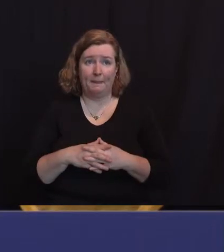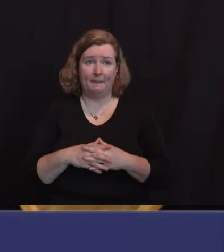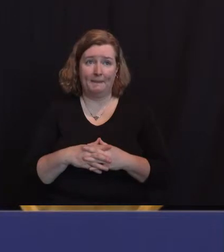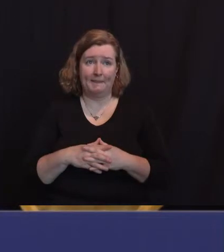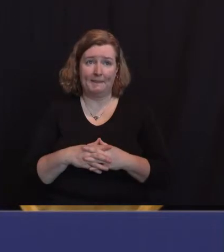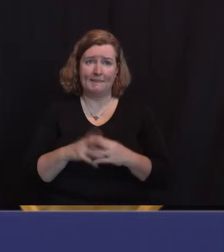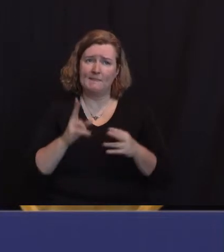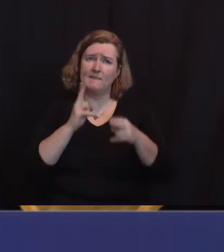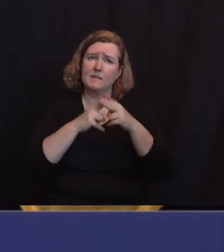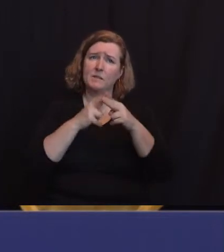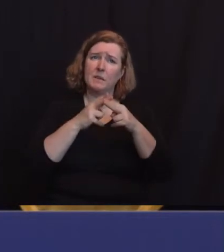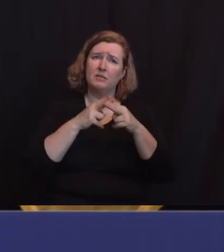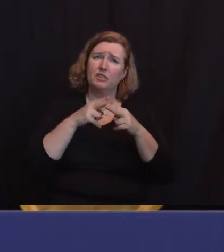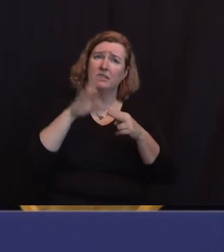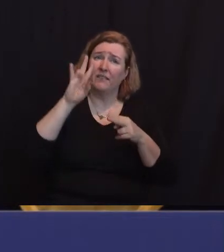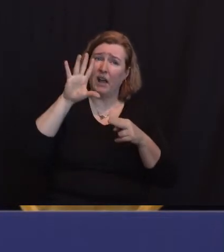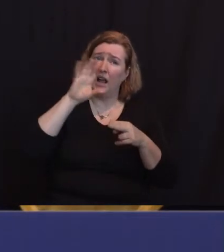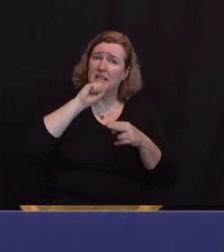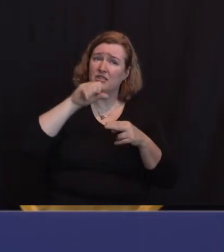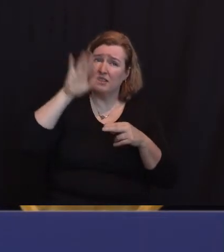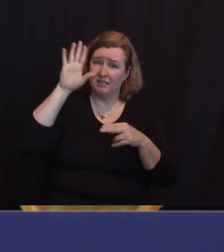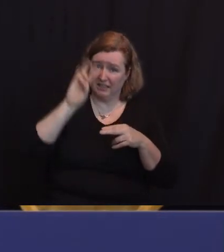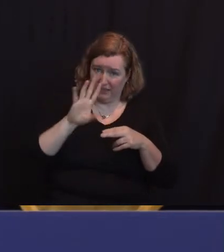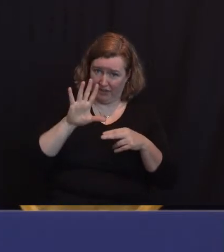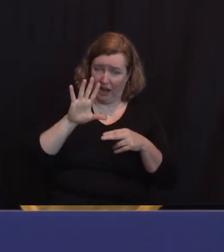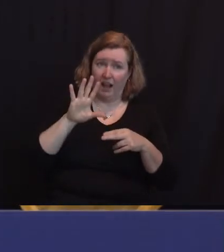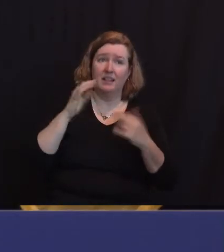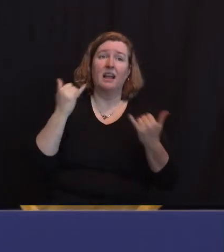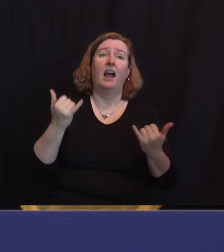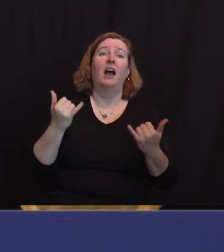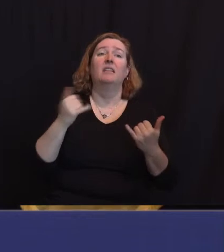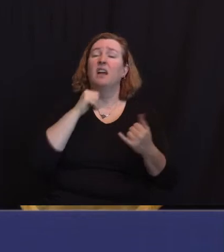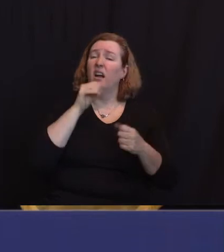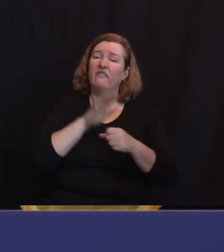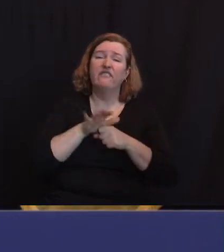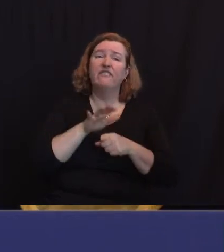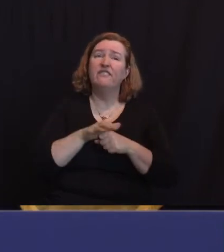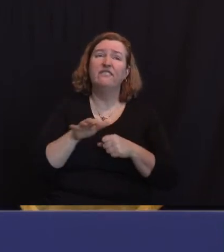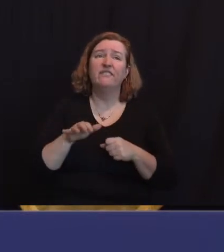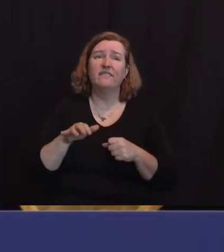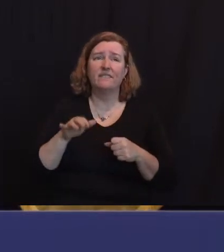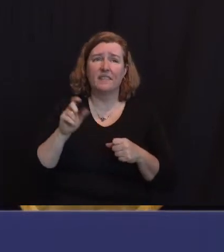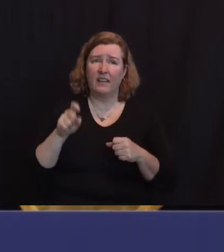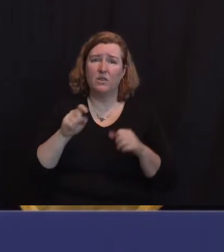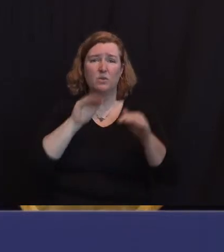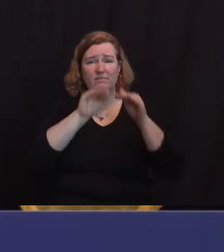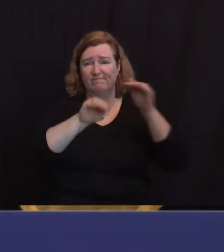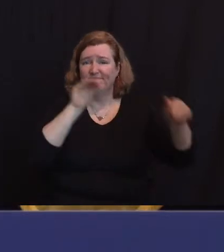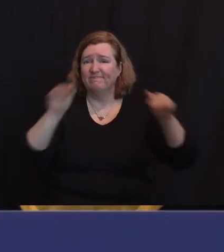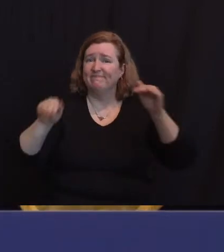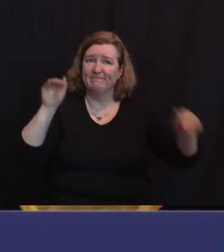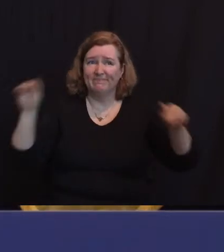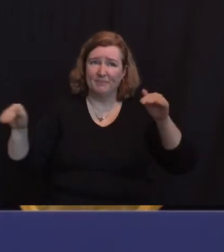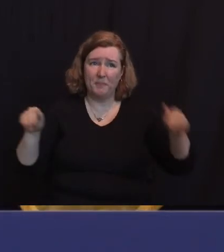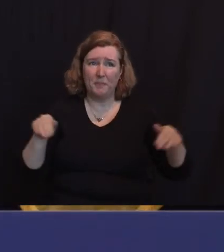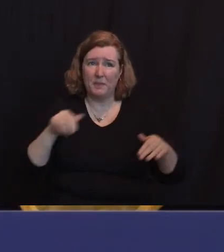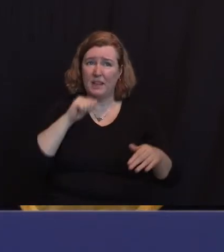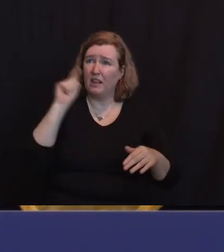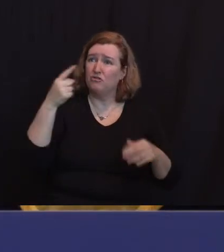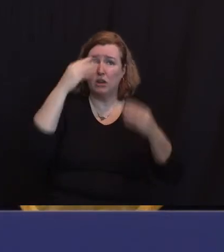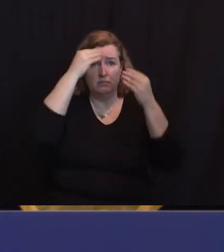then now the 65 and up. It isn't enough to have the thing built, but you got to literally reach out to people, reach into communities,